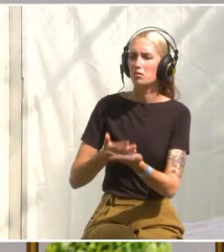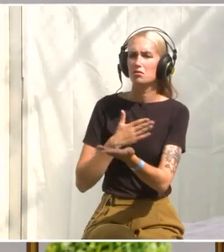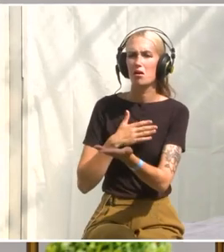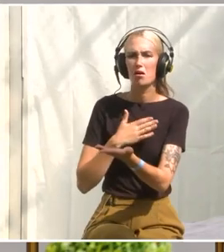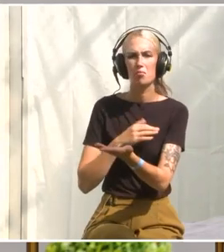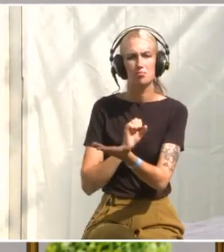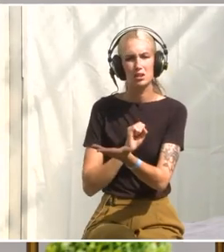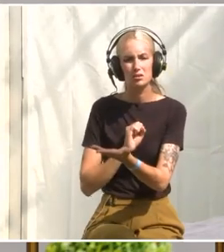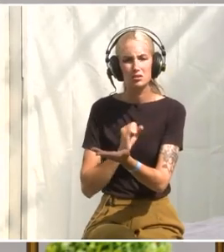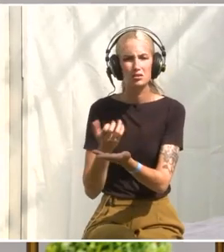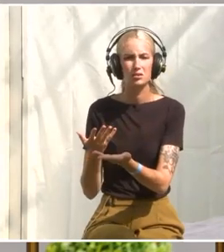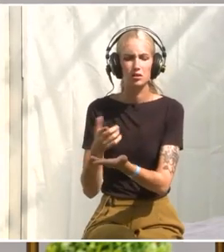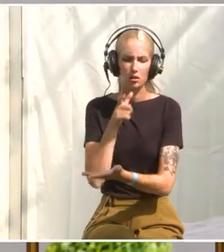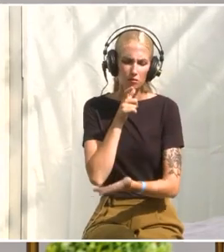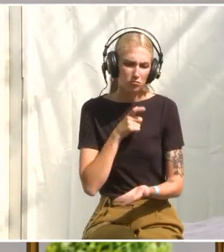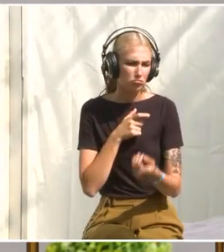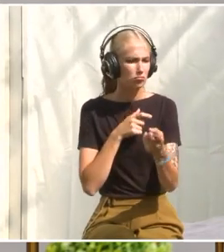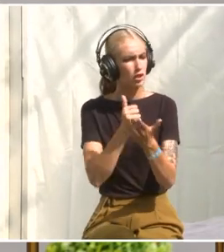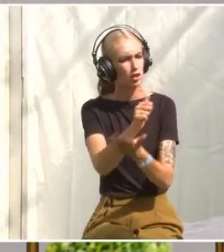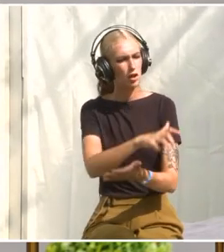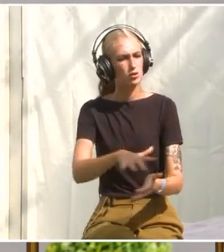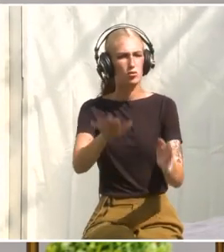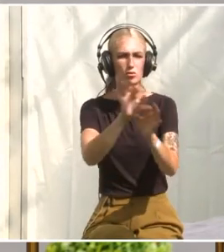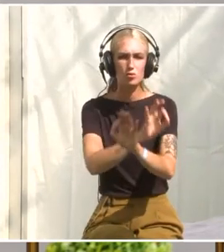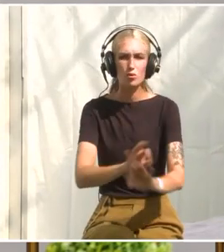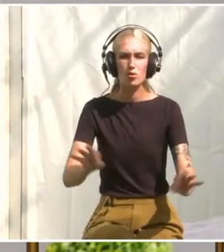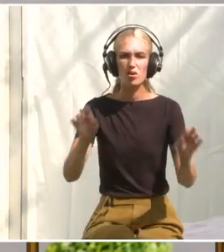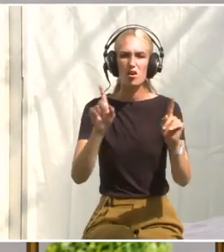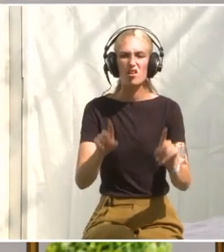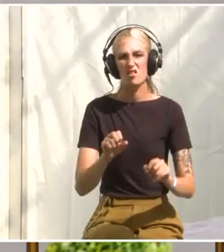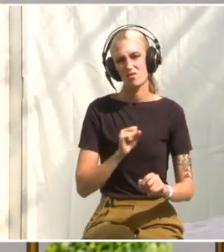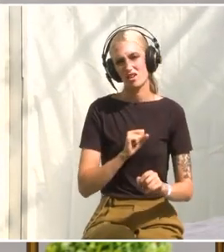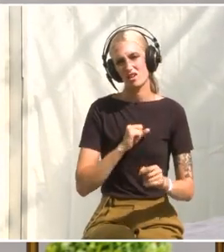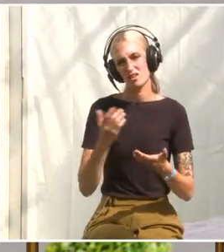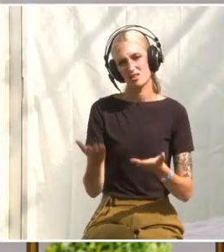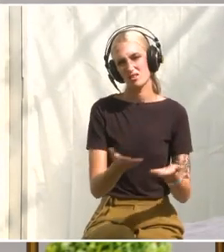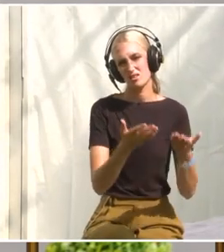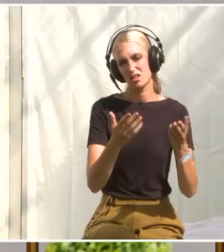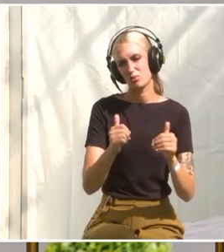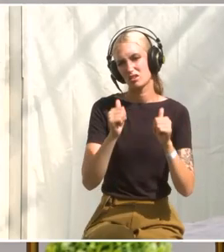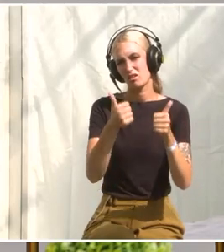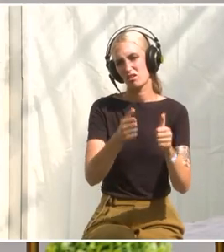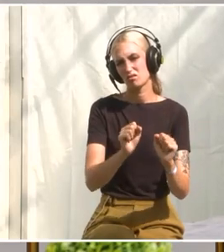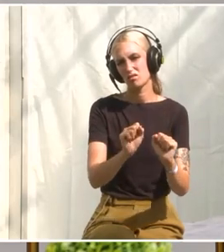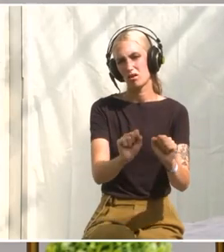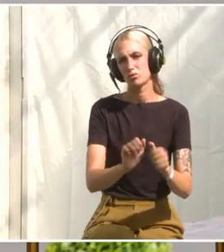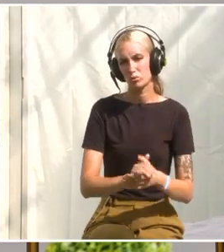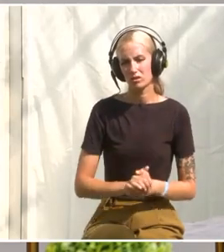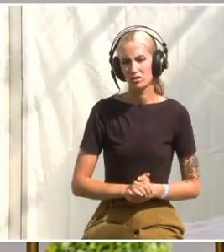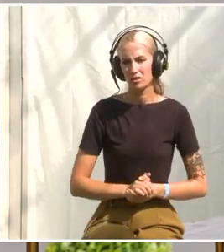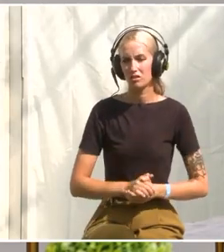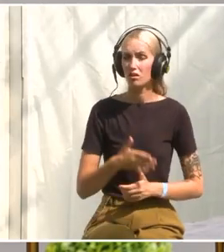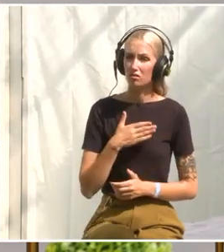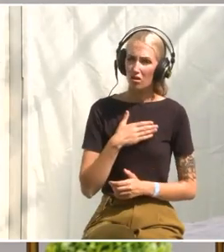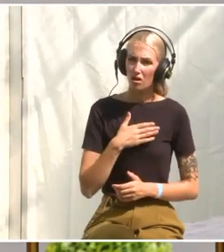of course, it's good that there is a nice environment, but they need the good services also. And if we want that the people are have